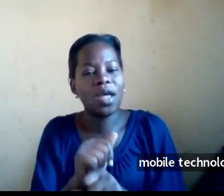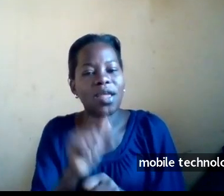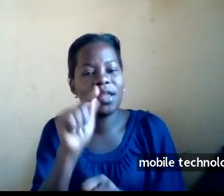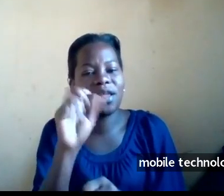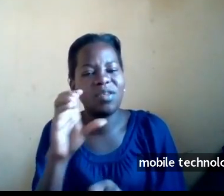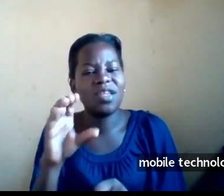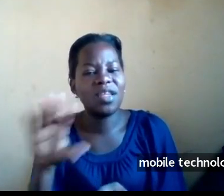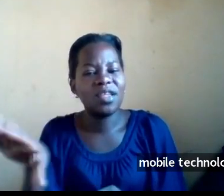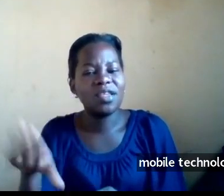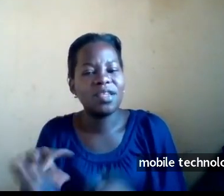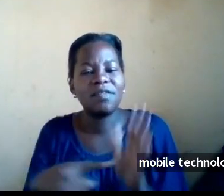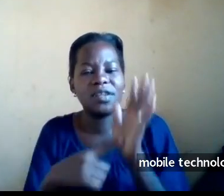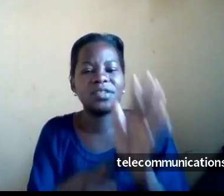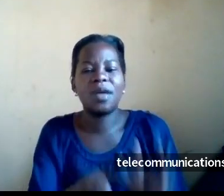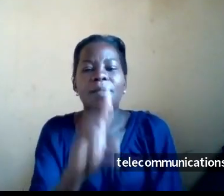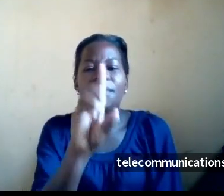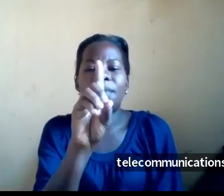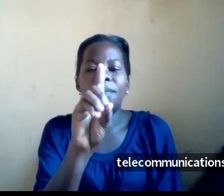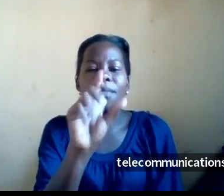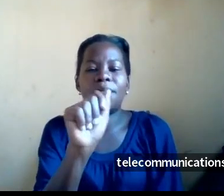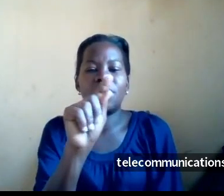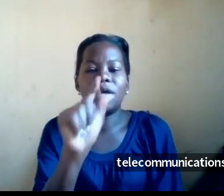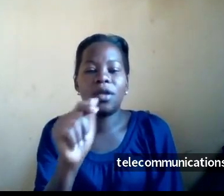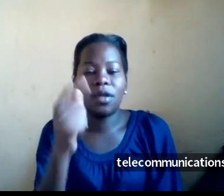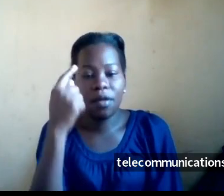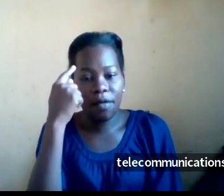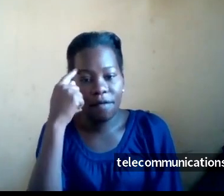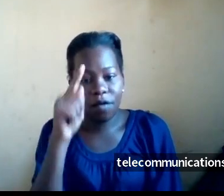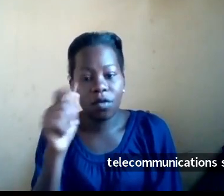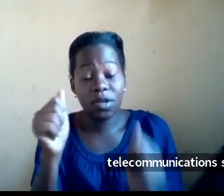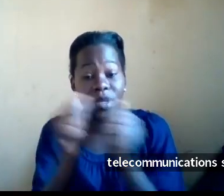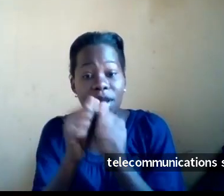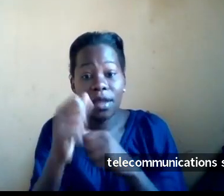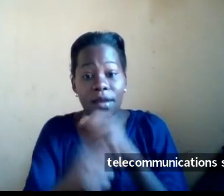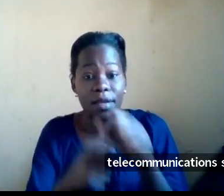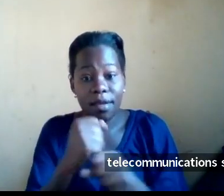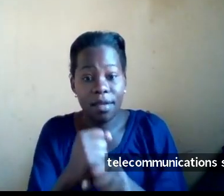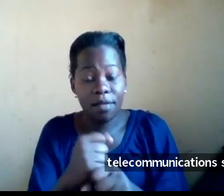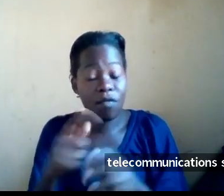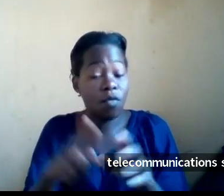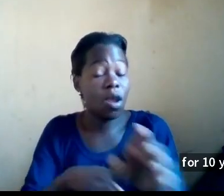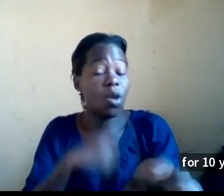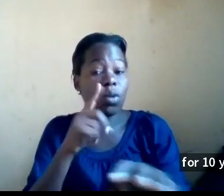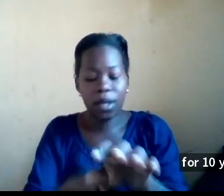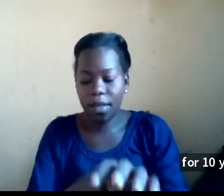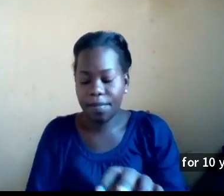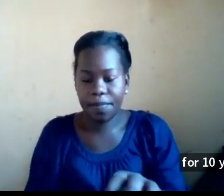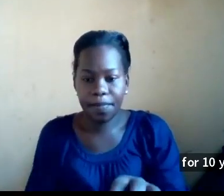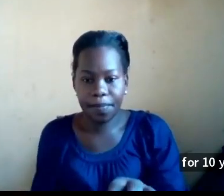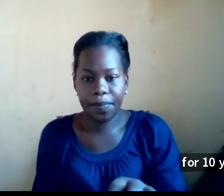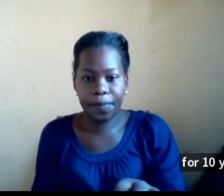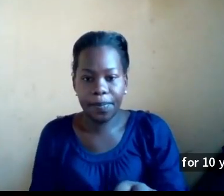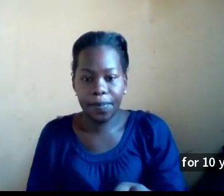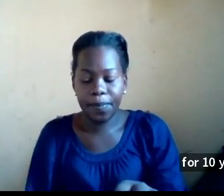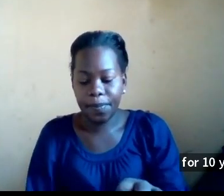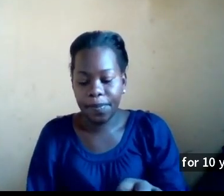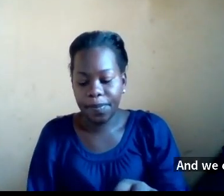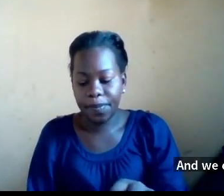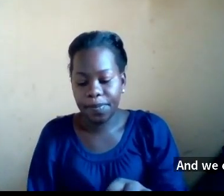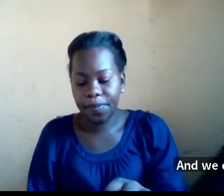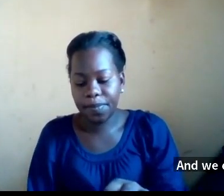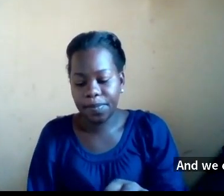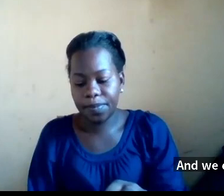the data sector for a very 10 years, for a long time. And we did start with, before you